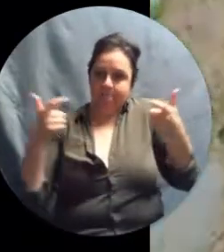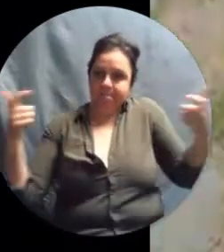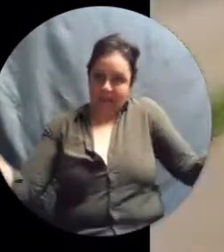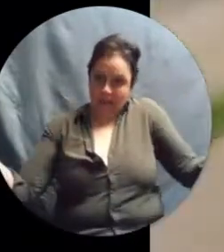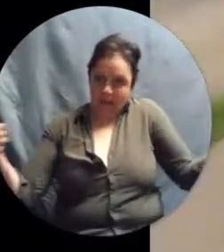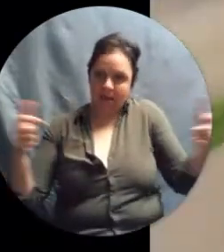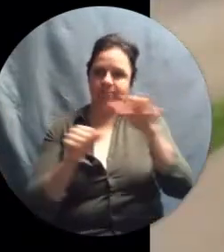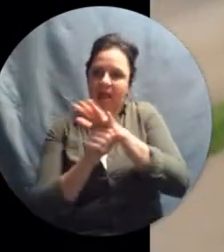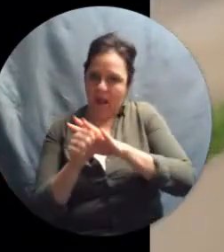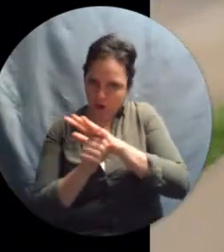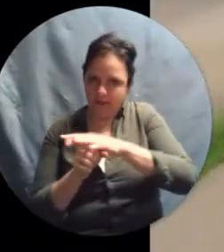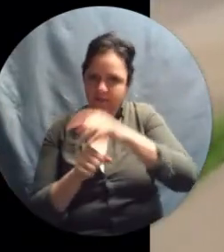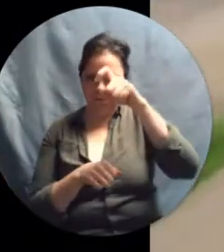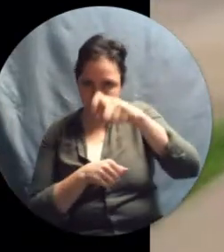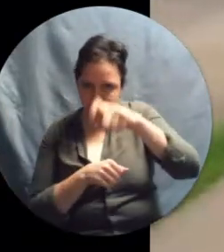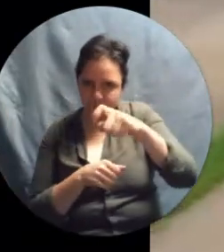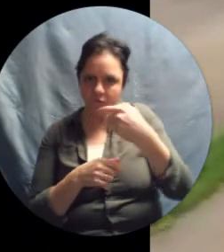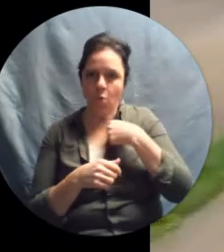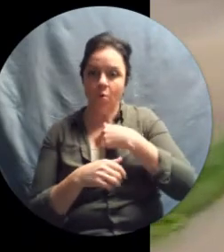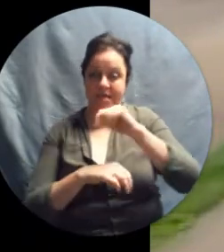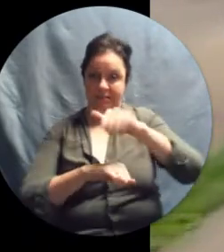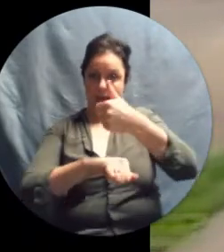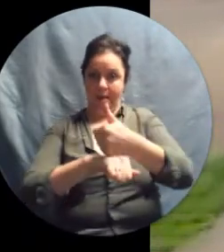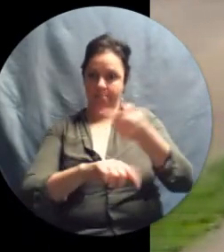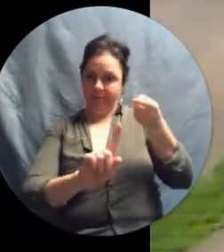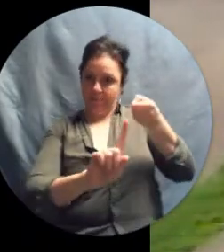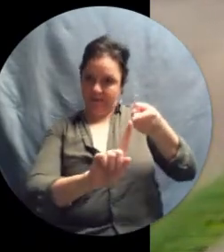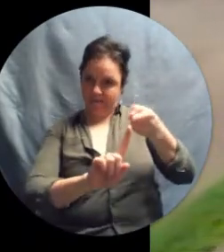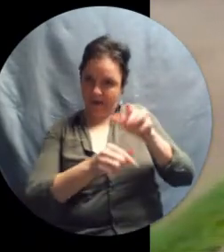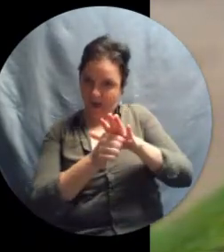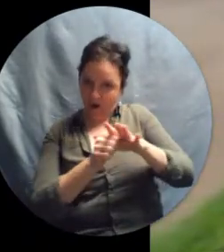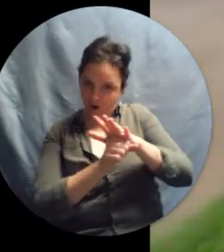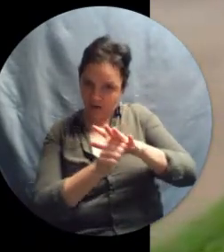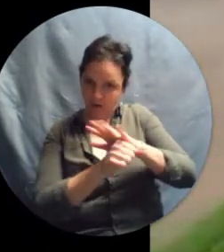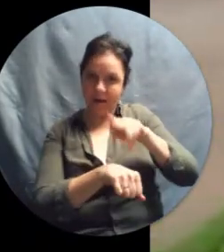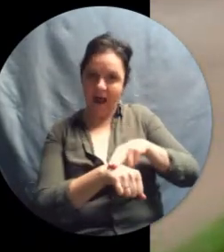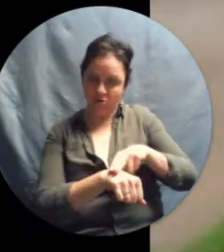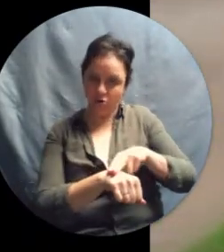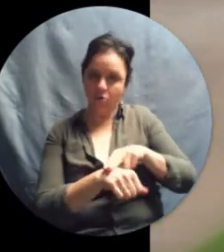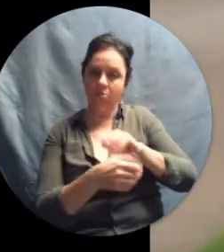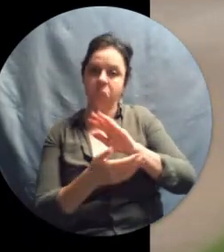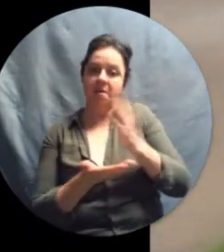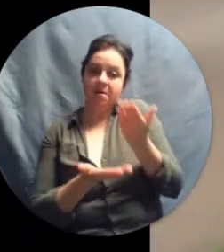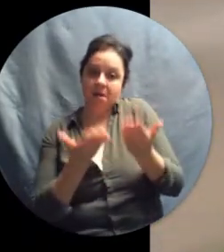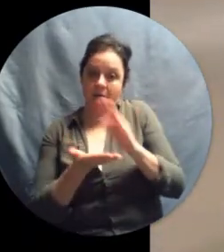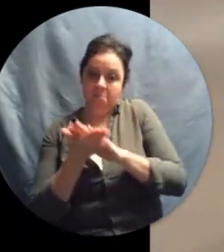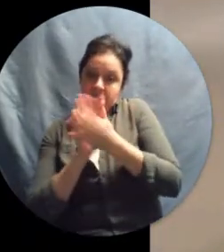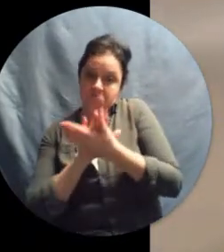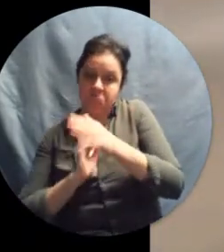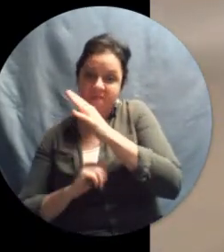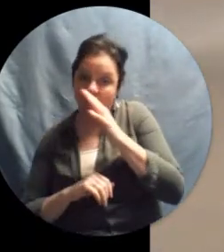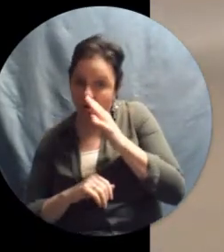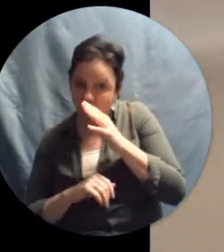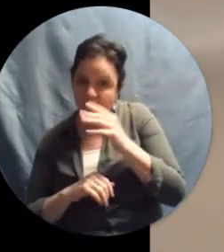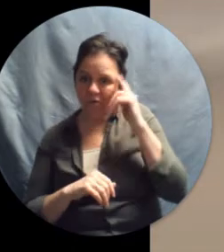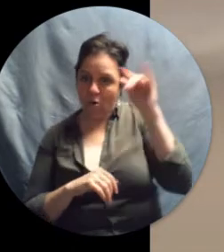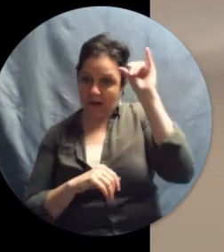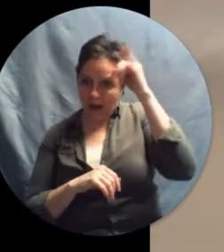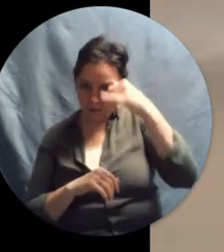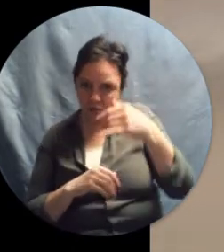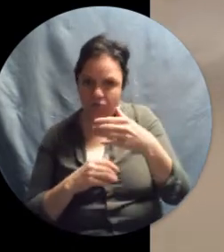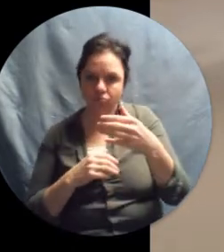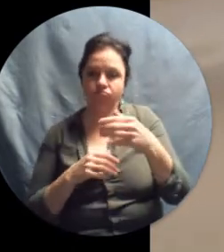aside areas that may be natural, and then we turn them into farms or ranches for cattle or whatever the case may be. And